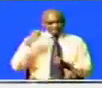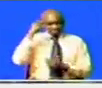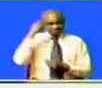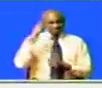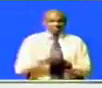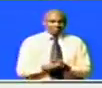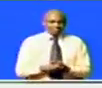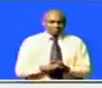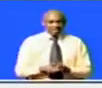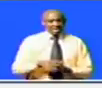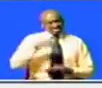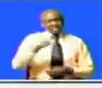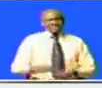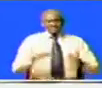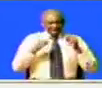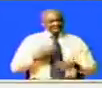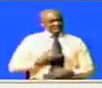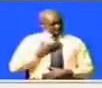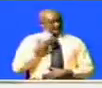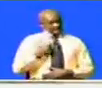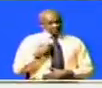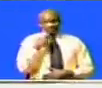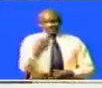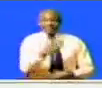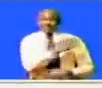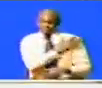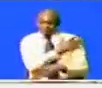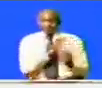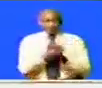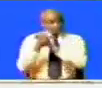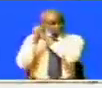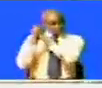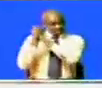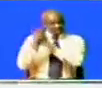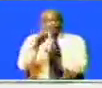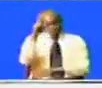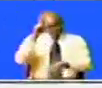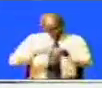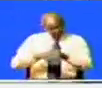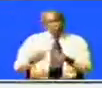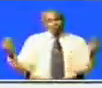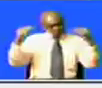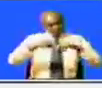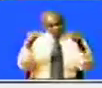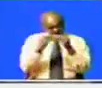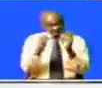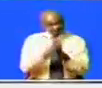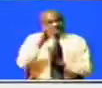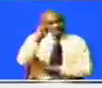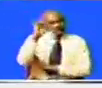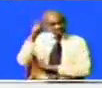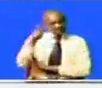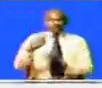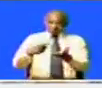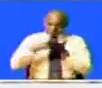The seemingly angered chairman has given Jubilee and NASA presidential candidates one more chance to meet the commission for dialogue